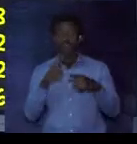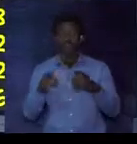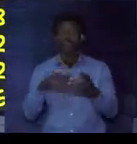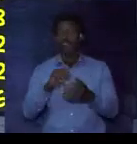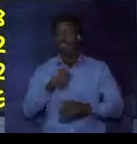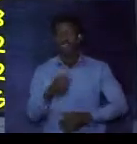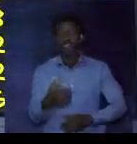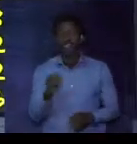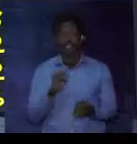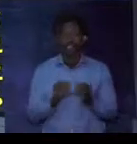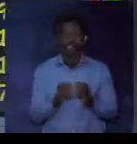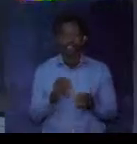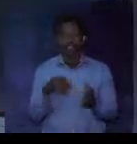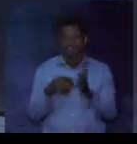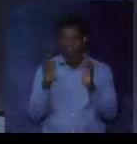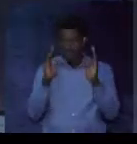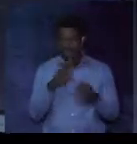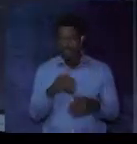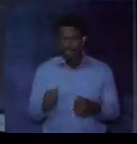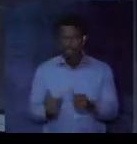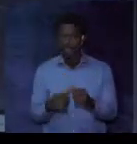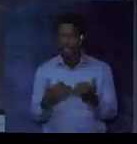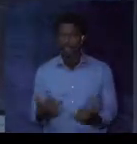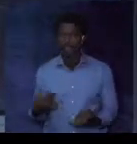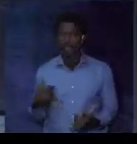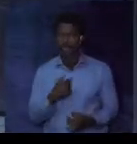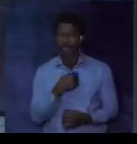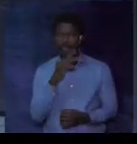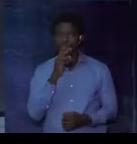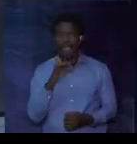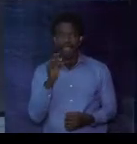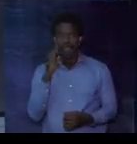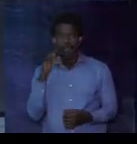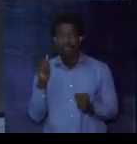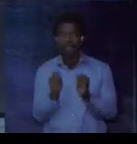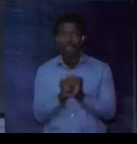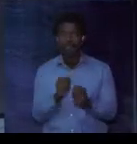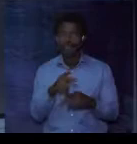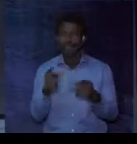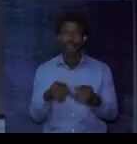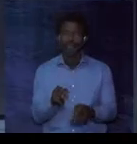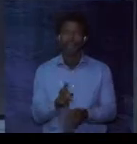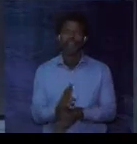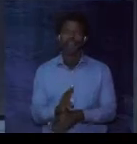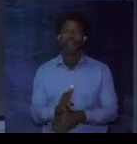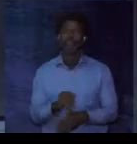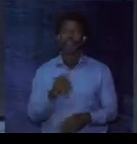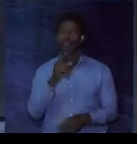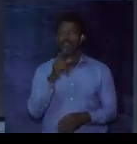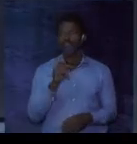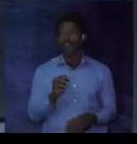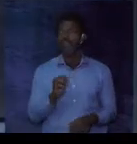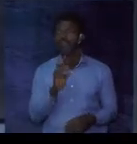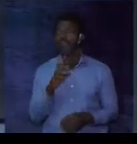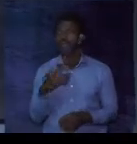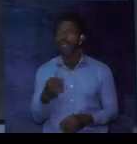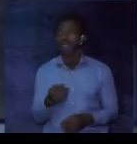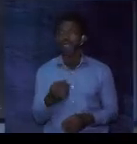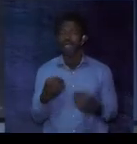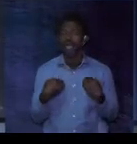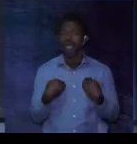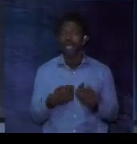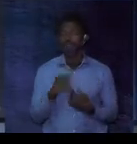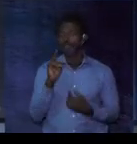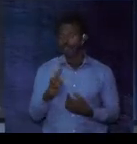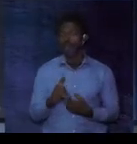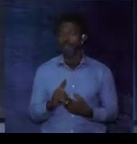my friend. So just pay attention and follow me. Now, we are familiar with the place values. You have the